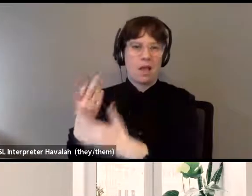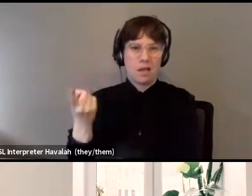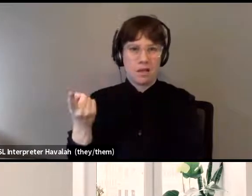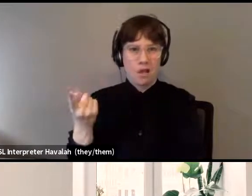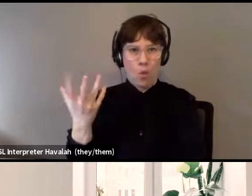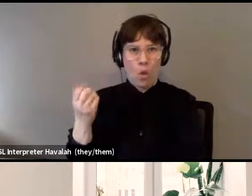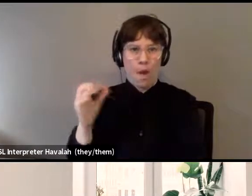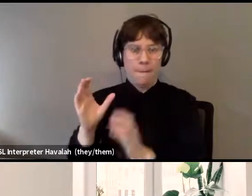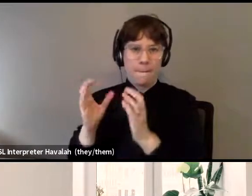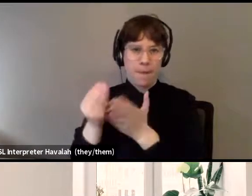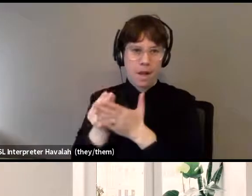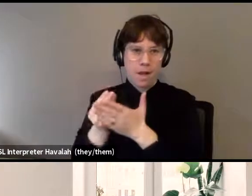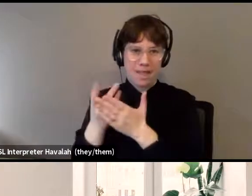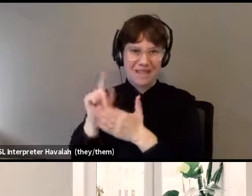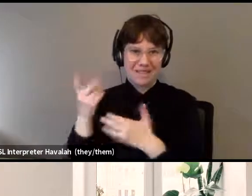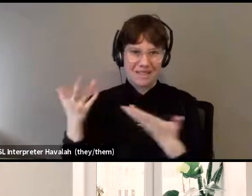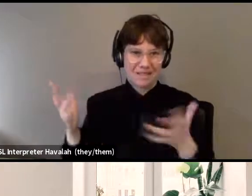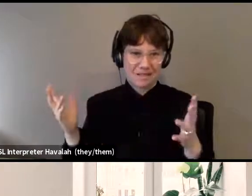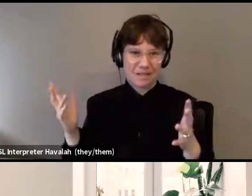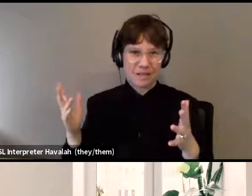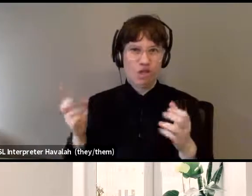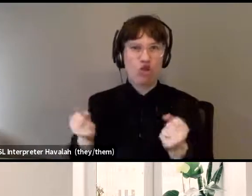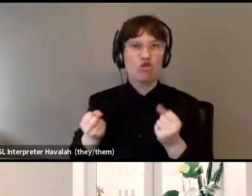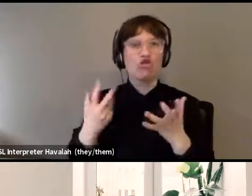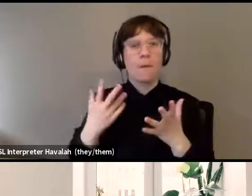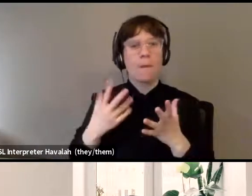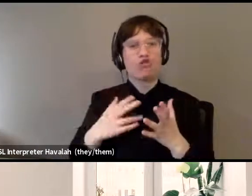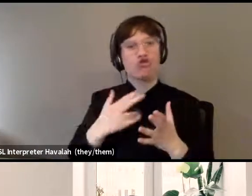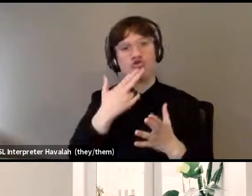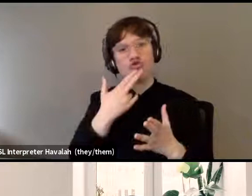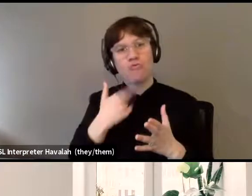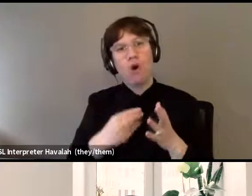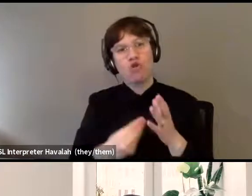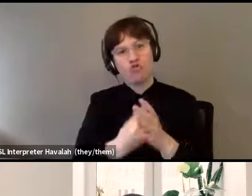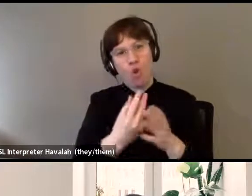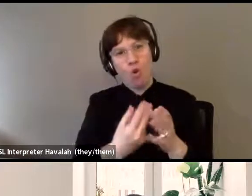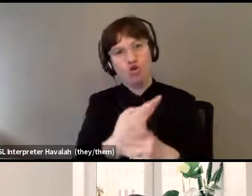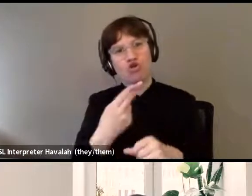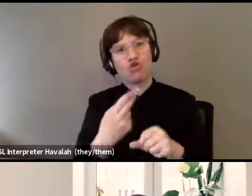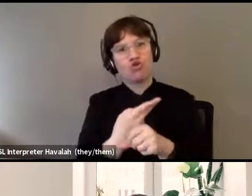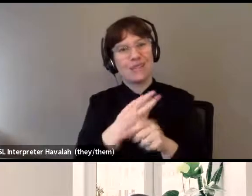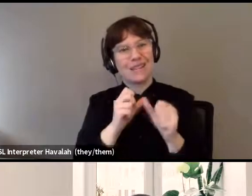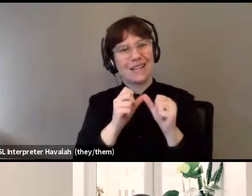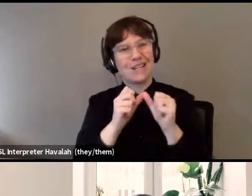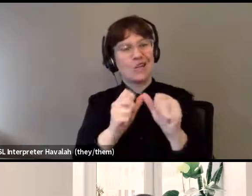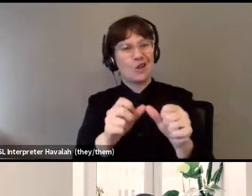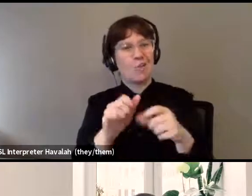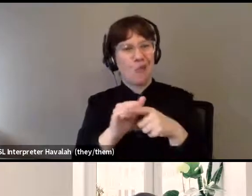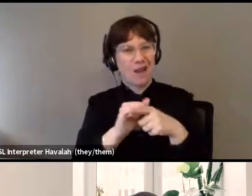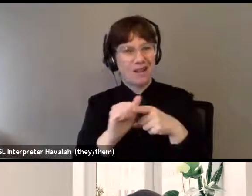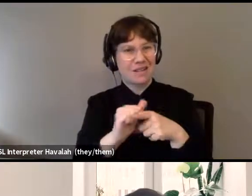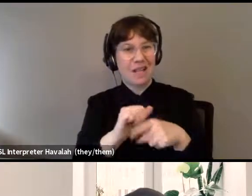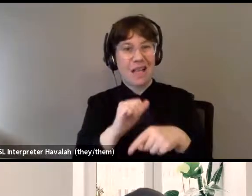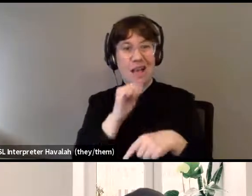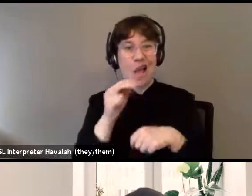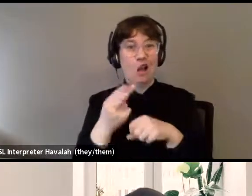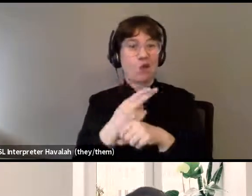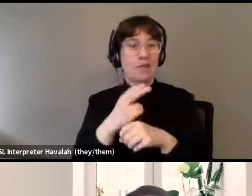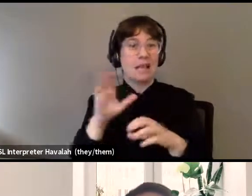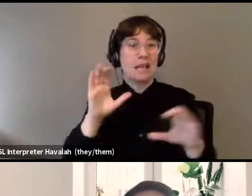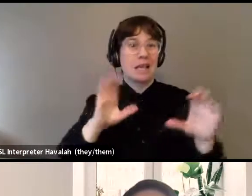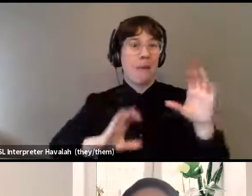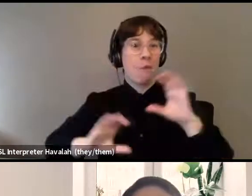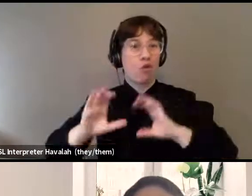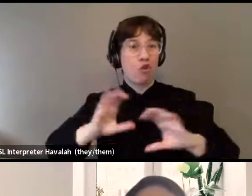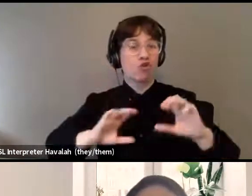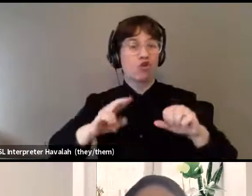There are plenty of smaller growers who use sustainable practices, who aren't using chemical pesticides,